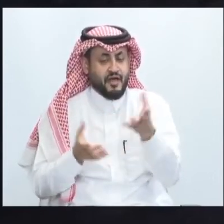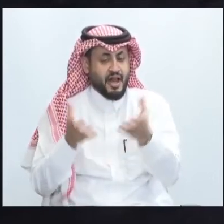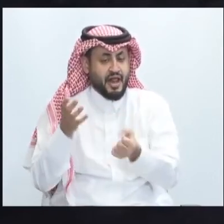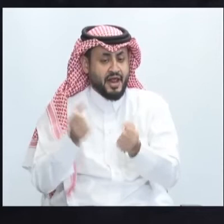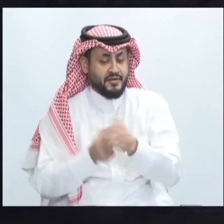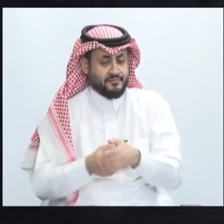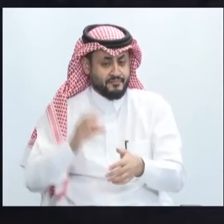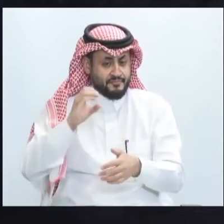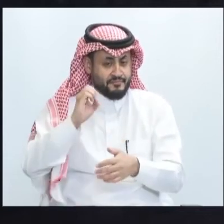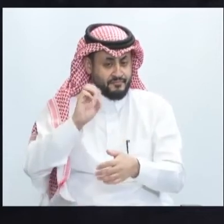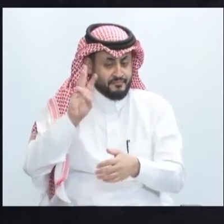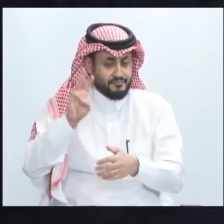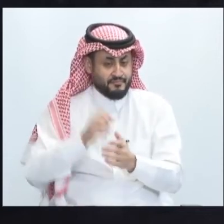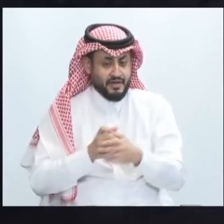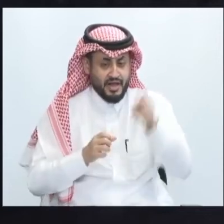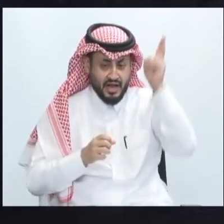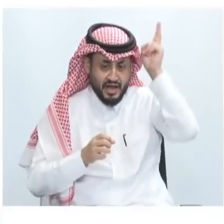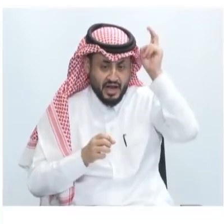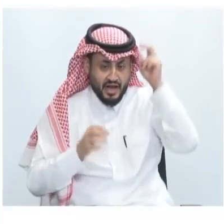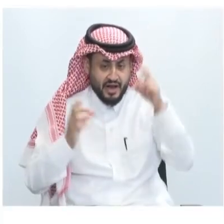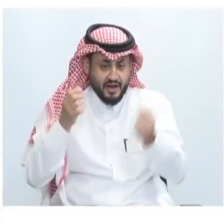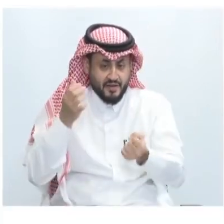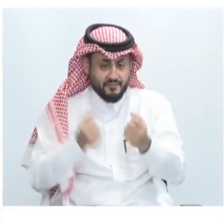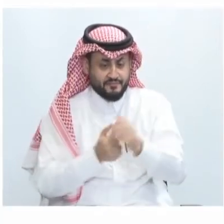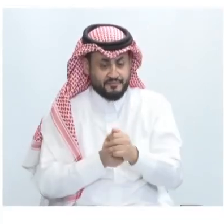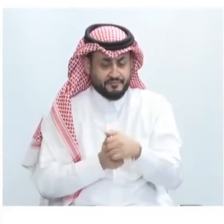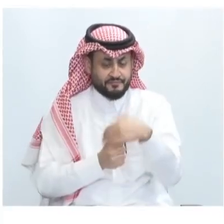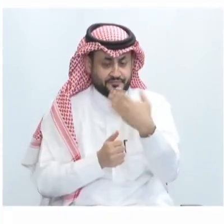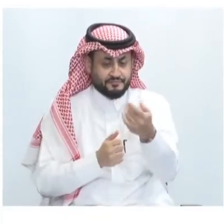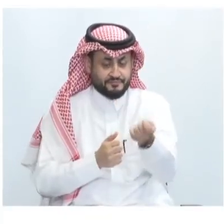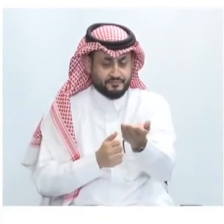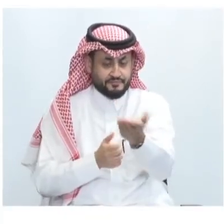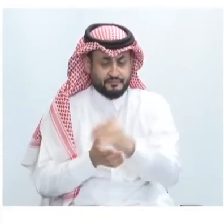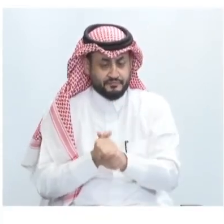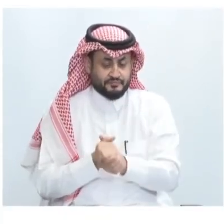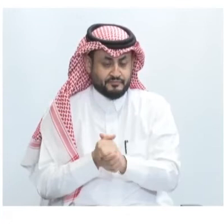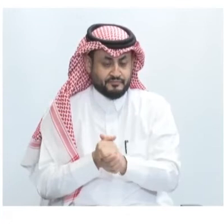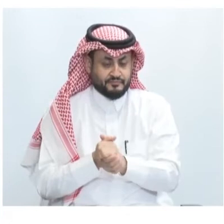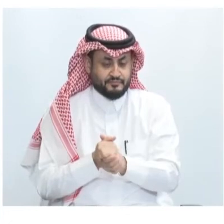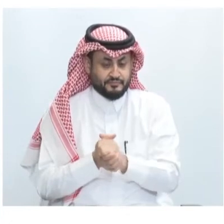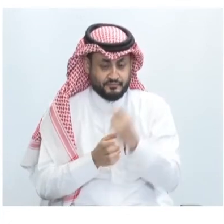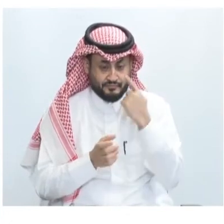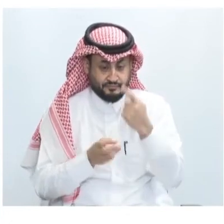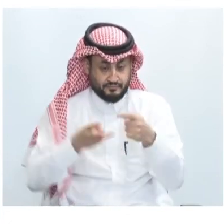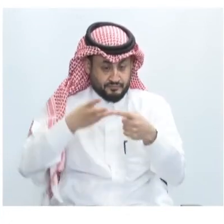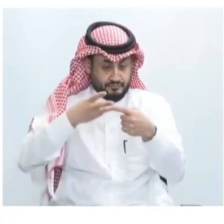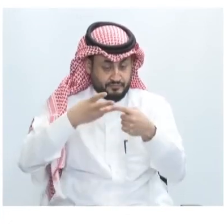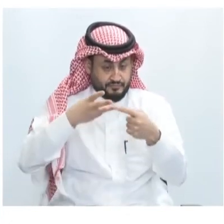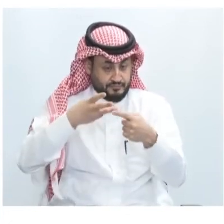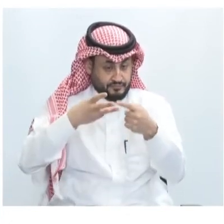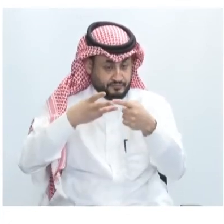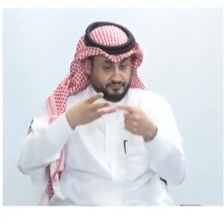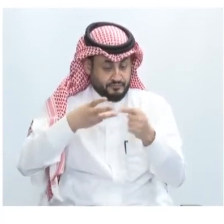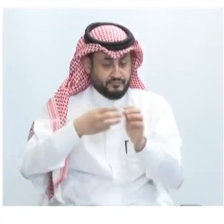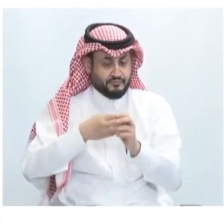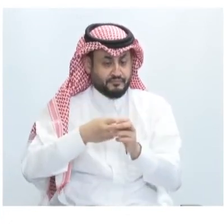cow, k, cow. Excellent. Okay, how to write it down here? Like this, from 2 to number